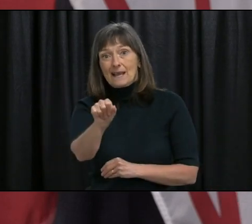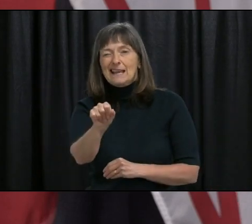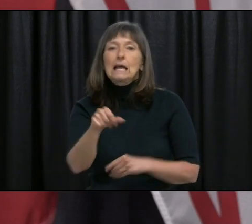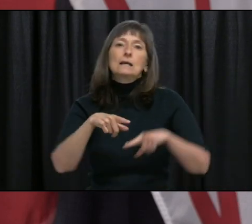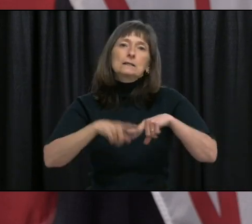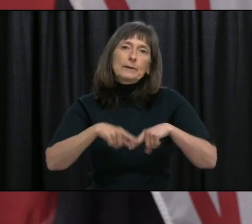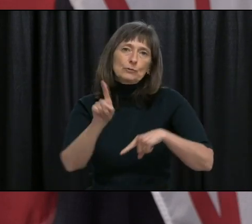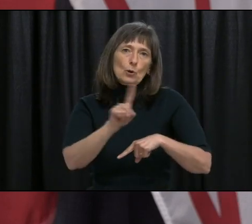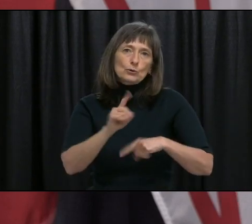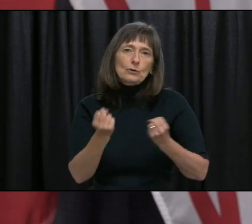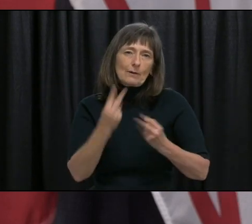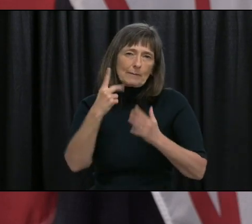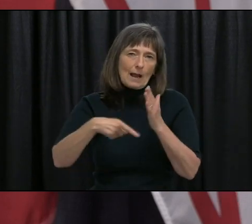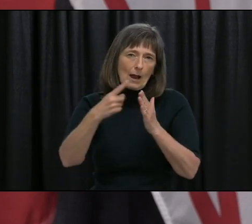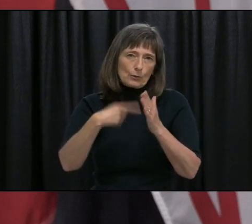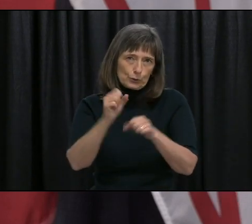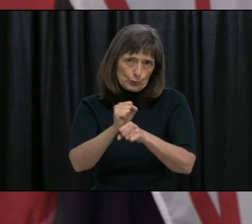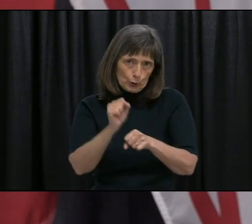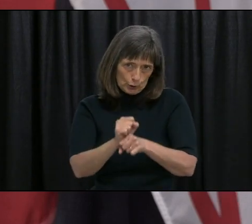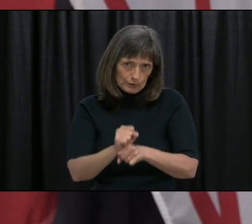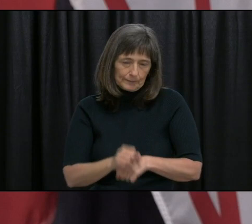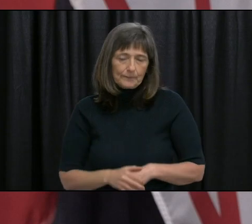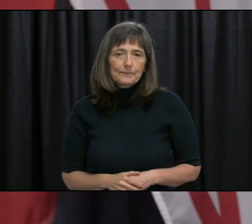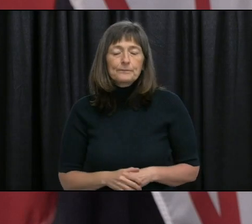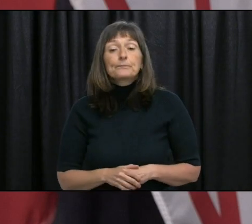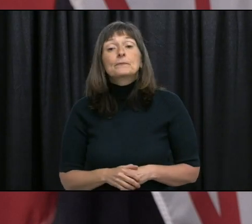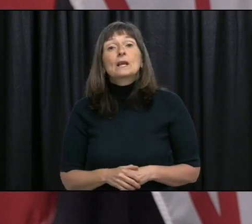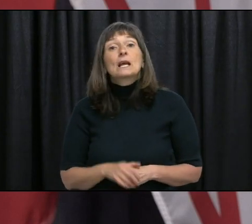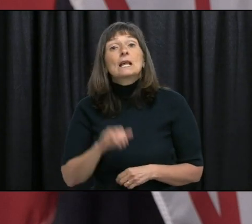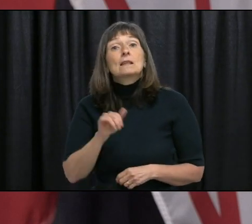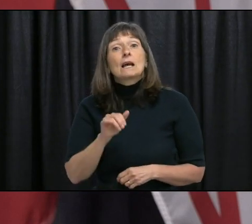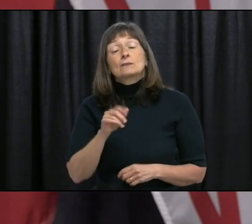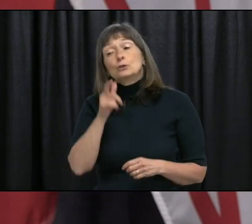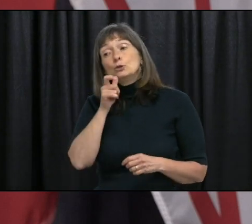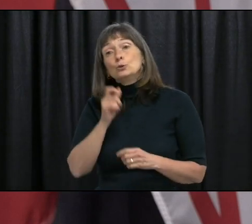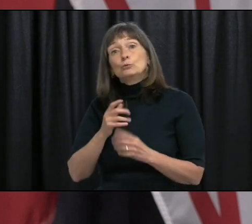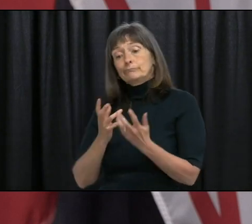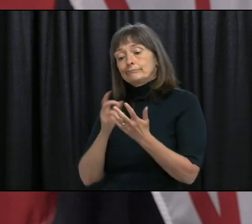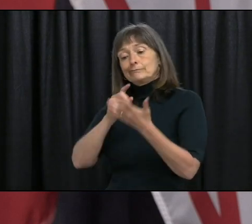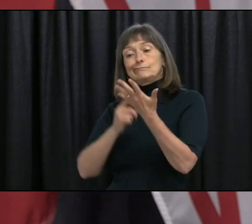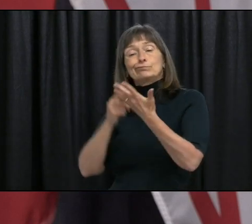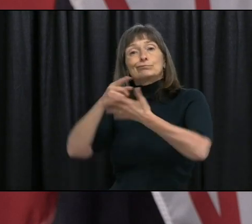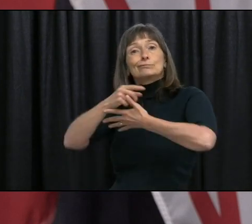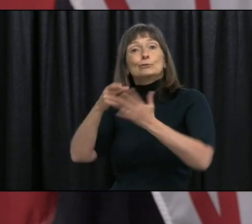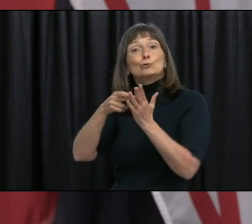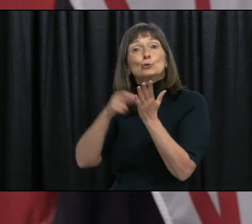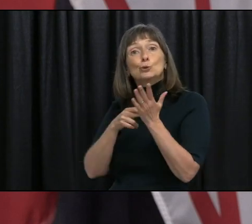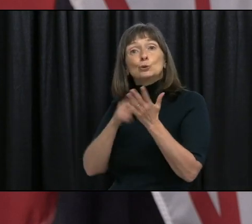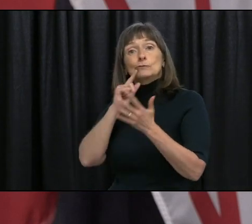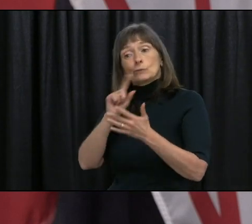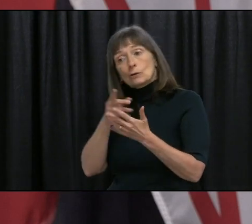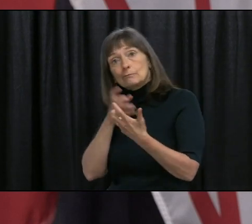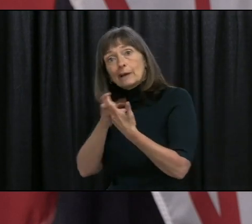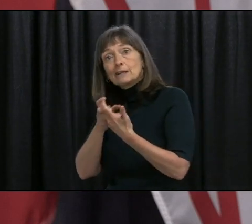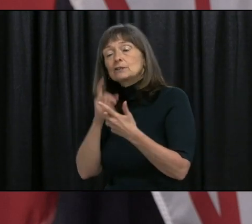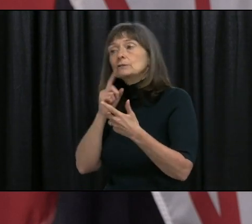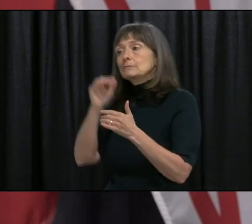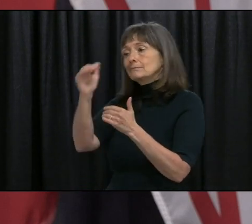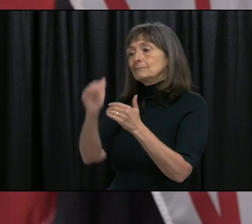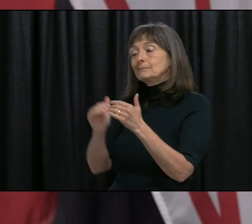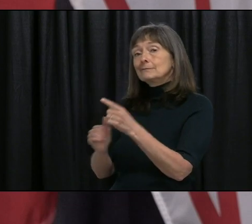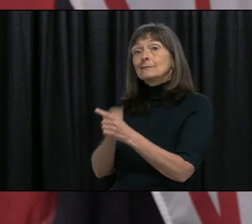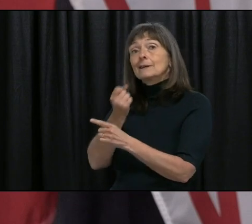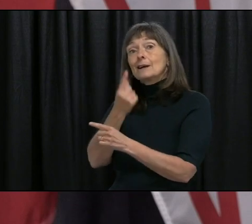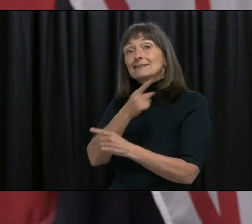pandemic. And this will be for residents who meet the eligibility criteria, who work in jobs that the